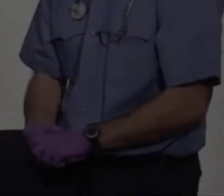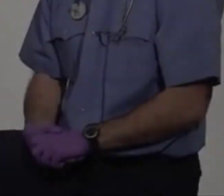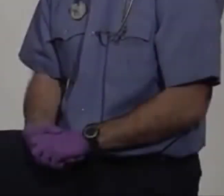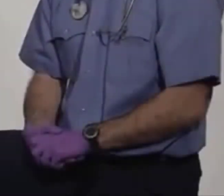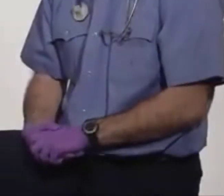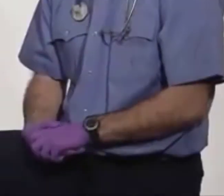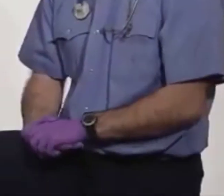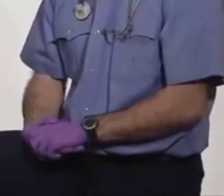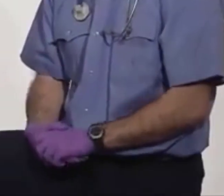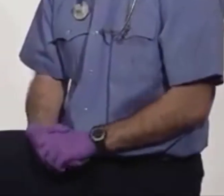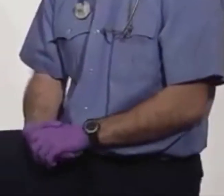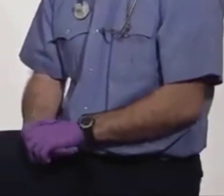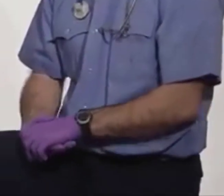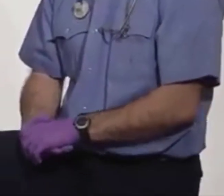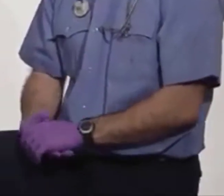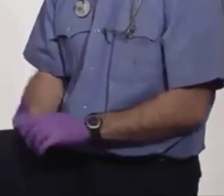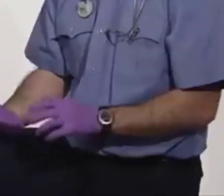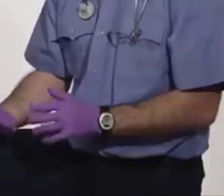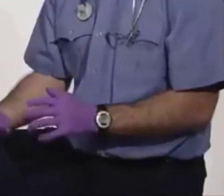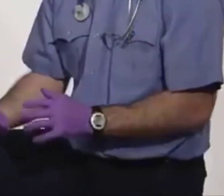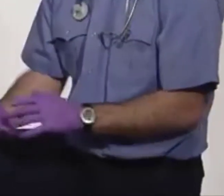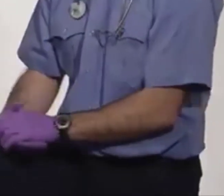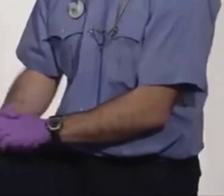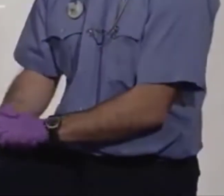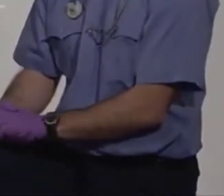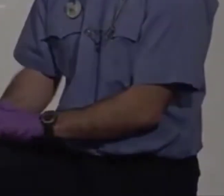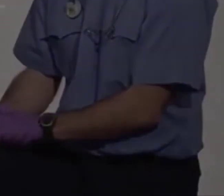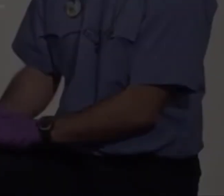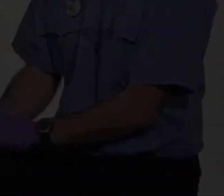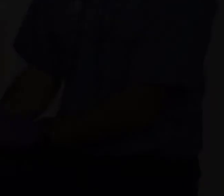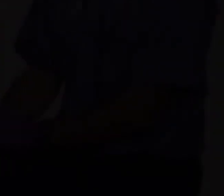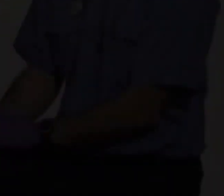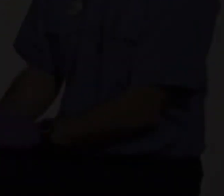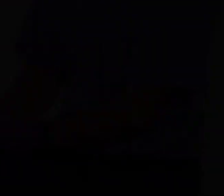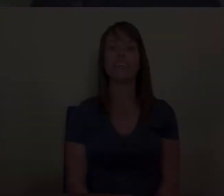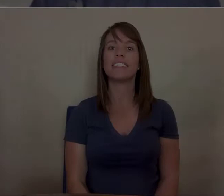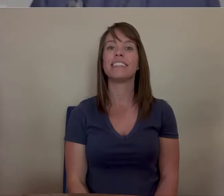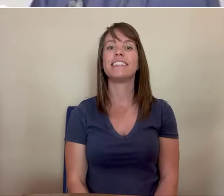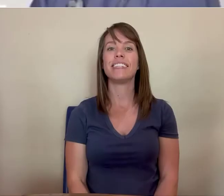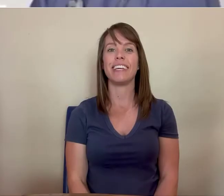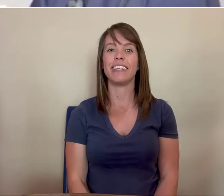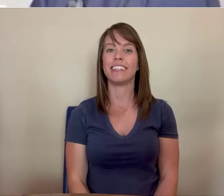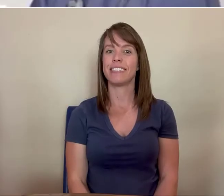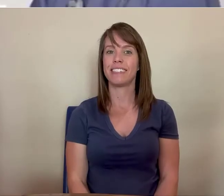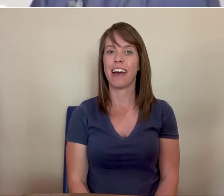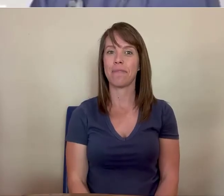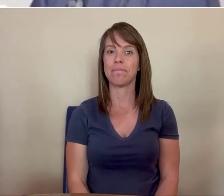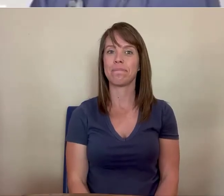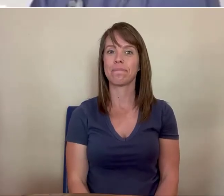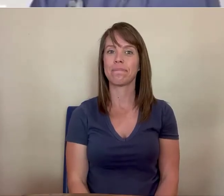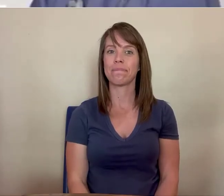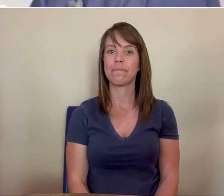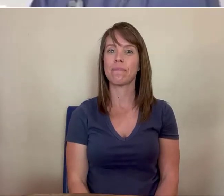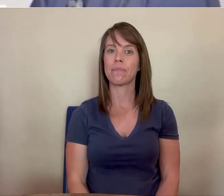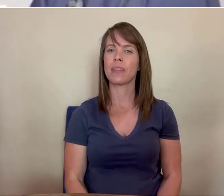About an 8. About an 8. Okay. And again, how long has this been going on for? T,